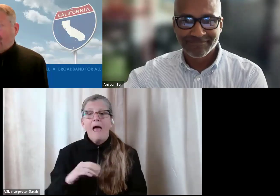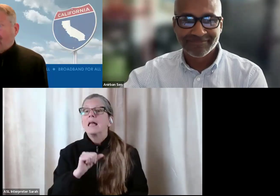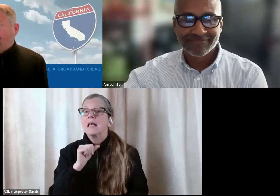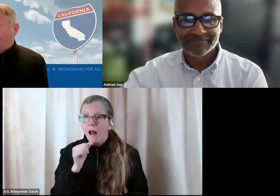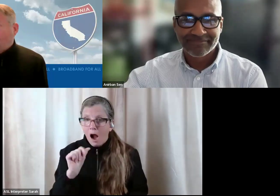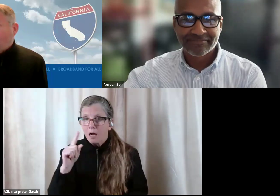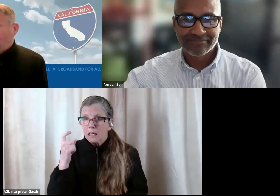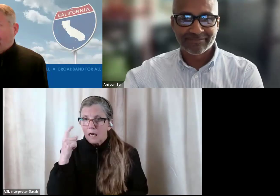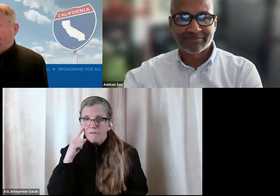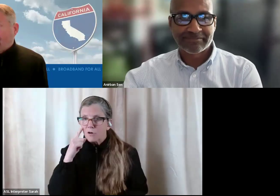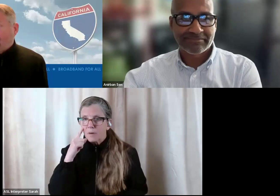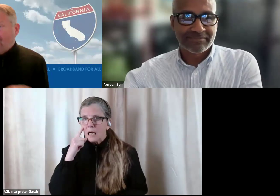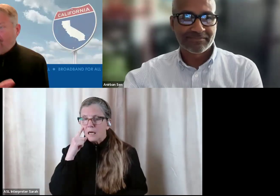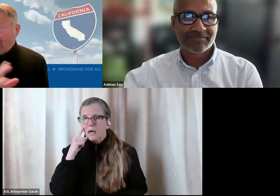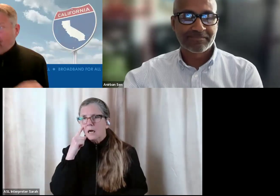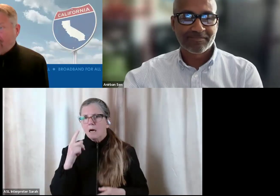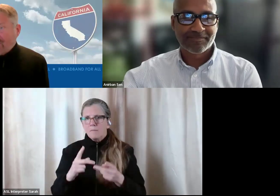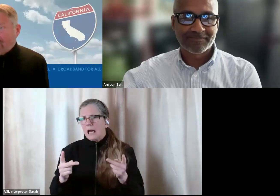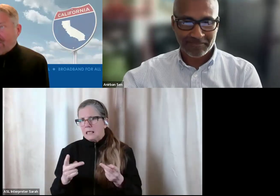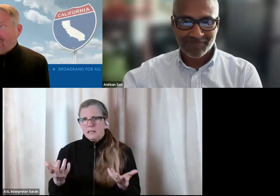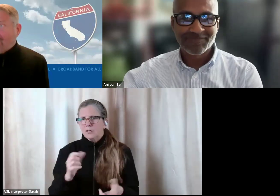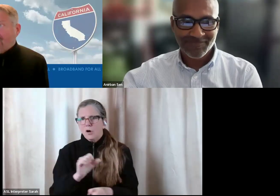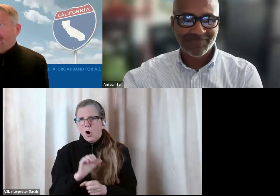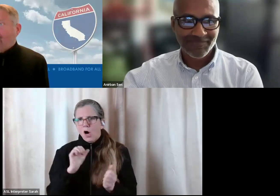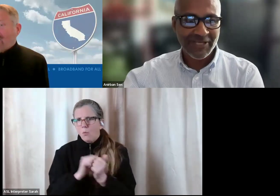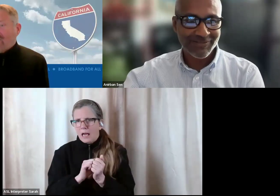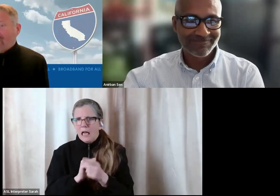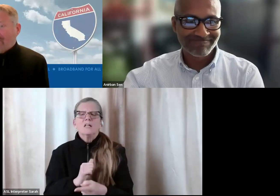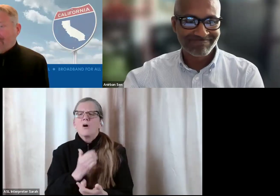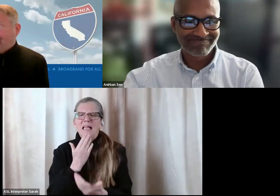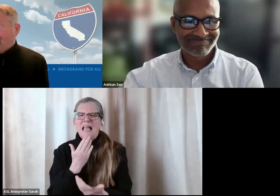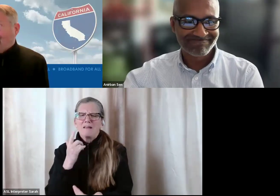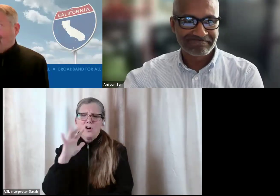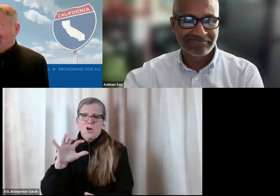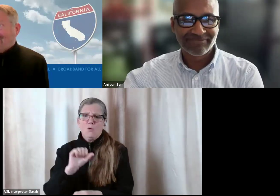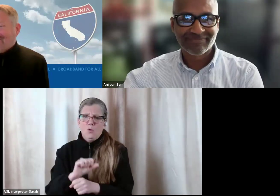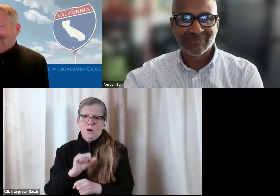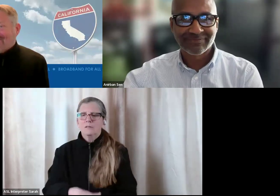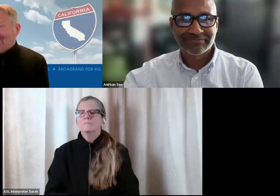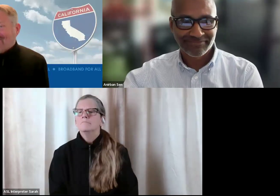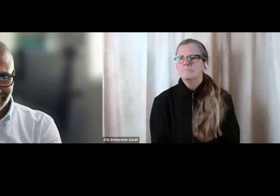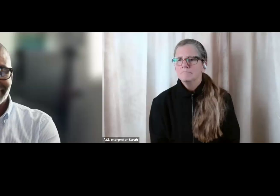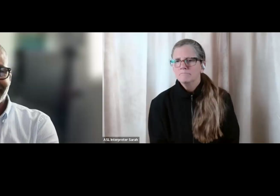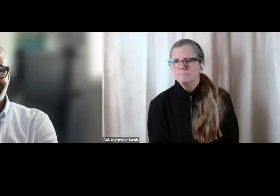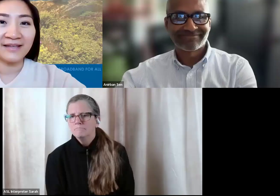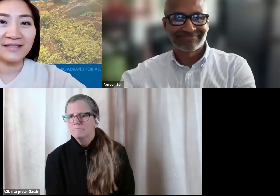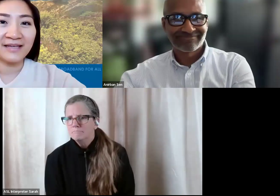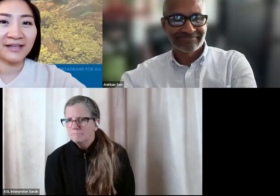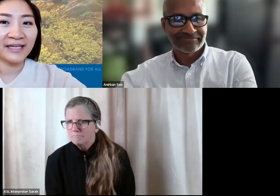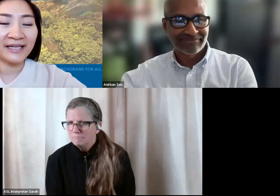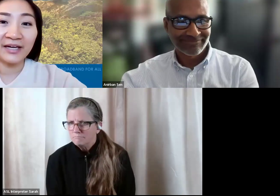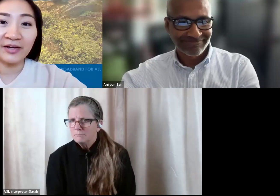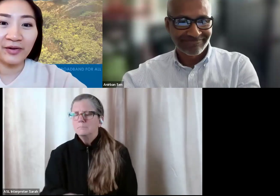entities to work with them. So we appreciate you. Thank you. And back to you. Thanks so much, Scott, and